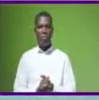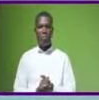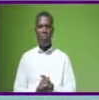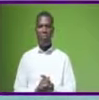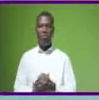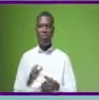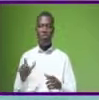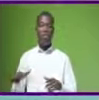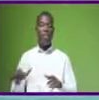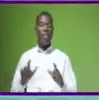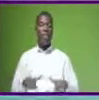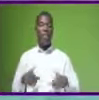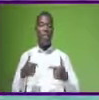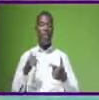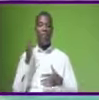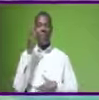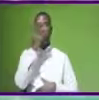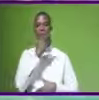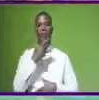Let it fair, fair.